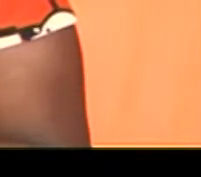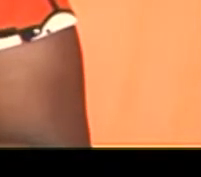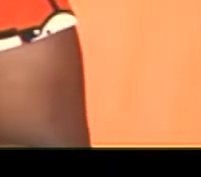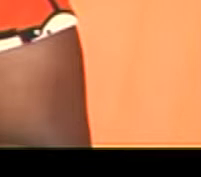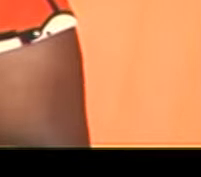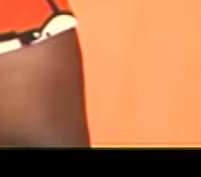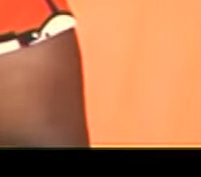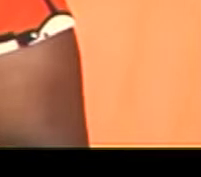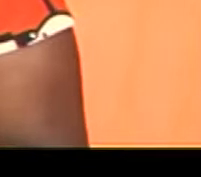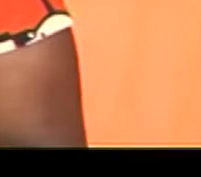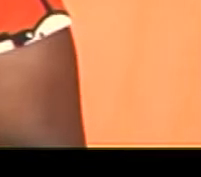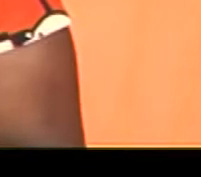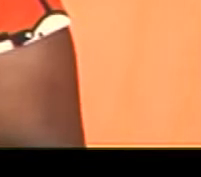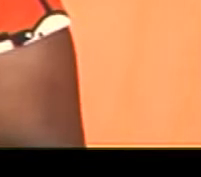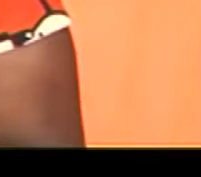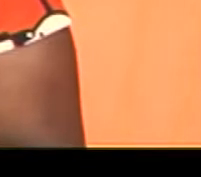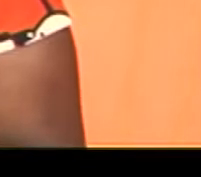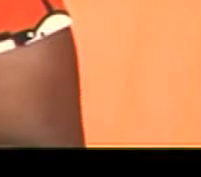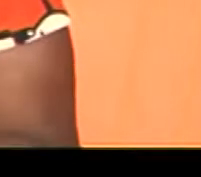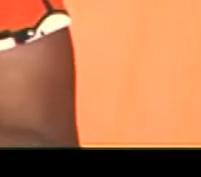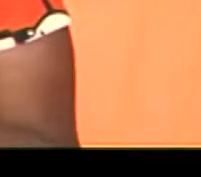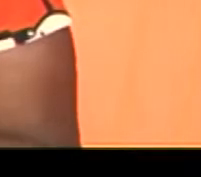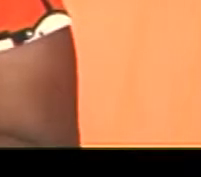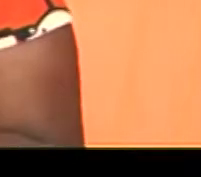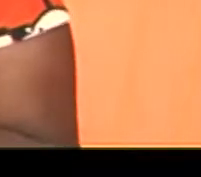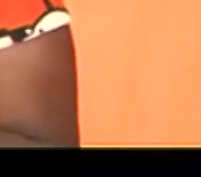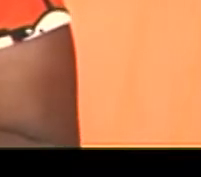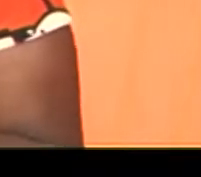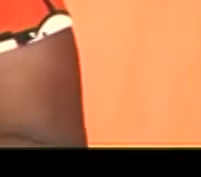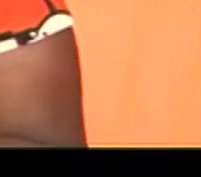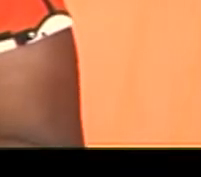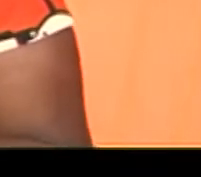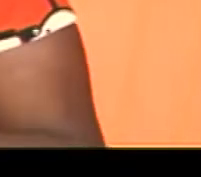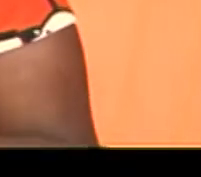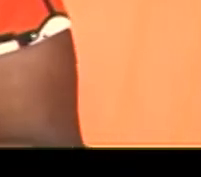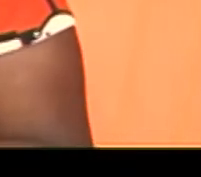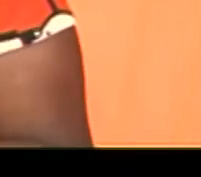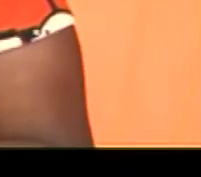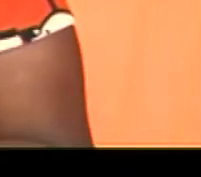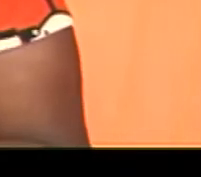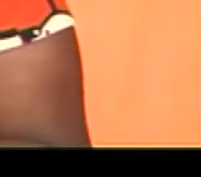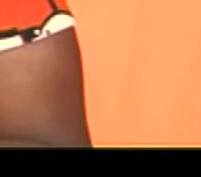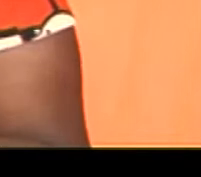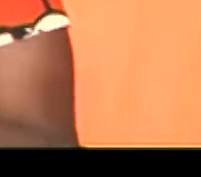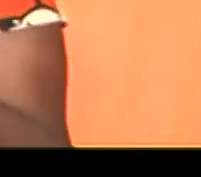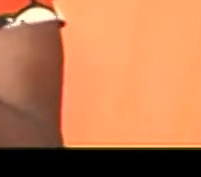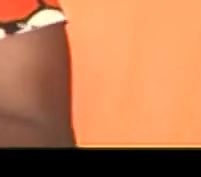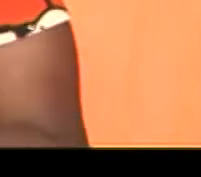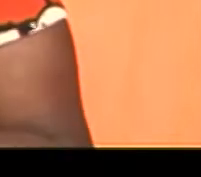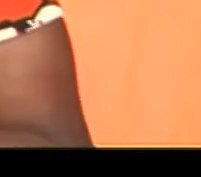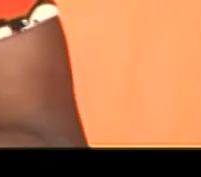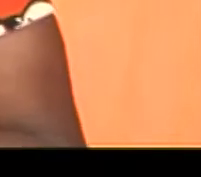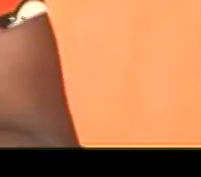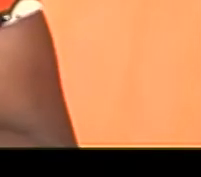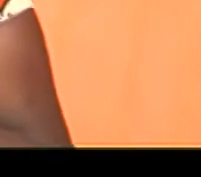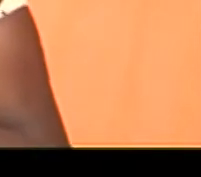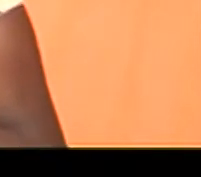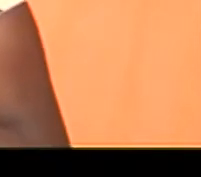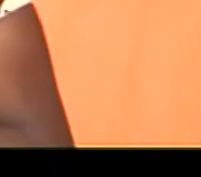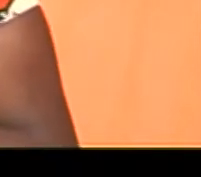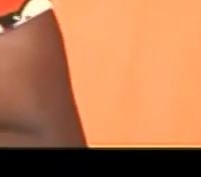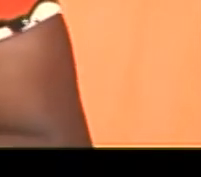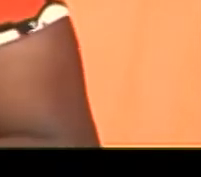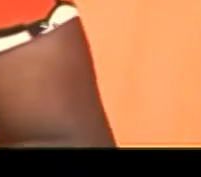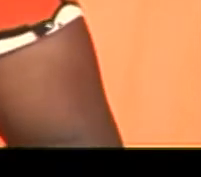be dismayed. Do not run away from God, but just stand still, knowing that his rod and his staff are going to comfort you, my